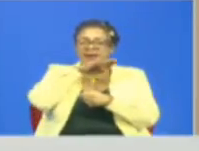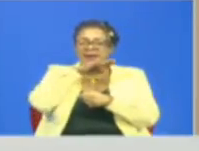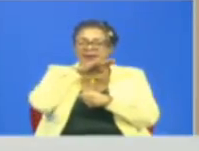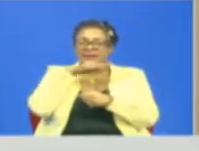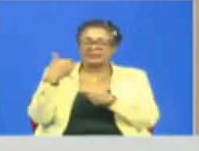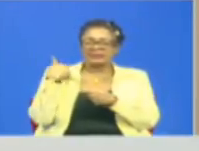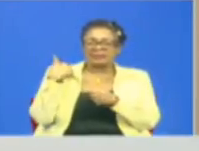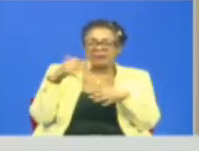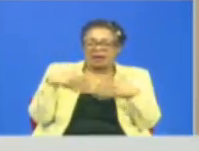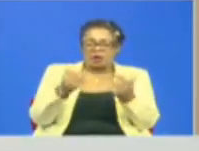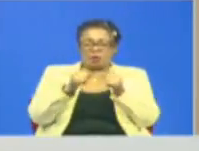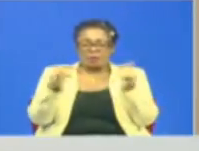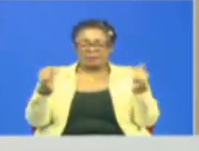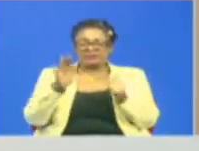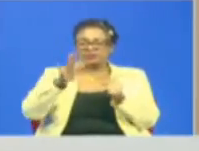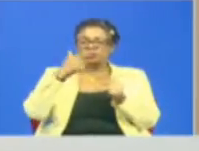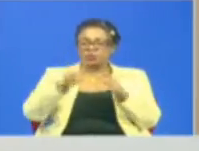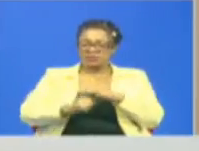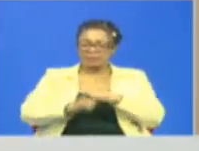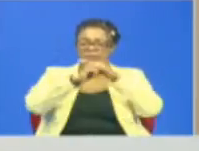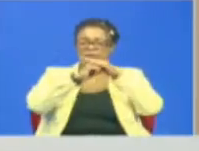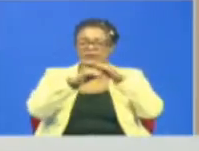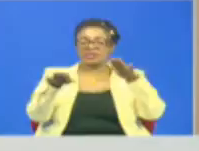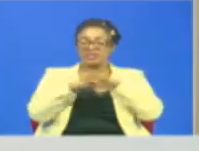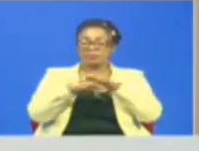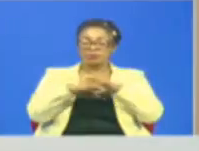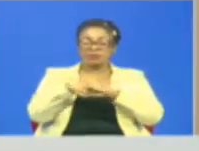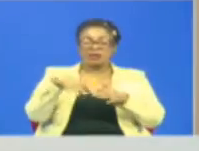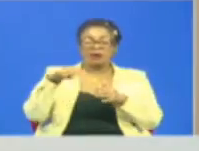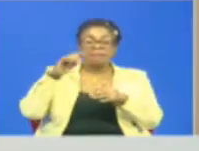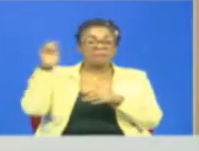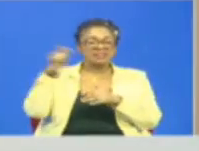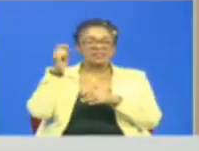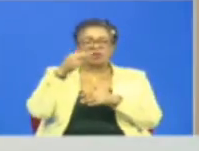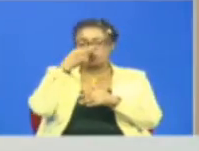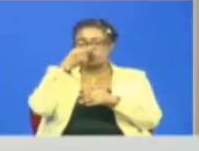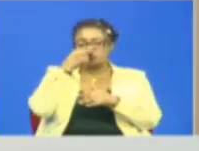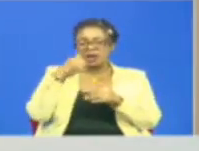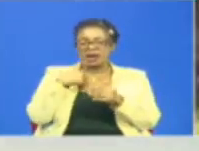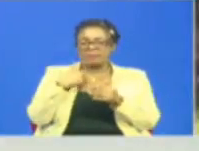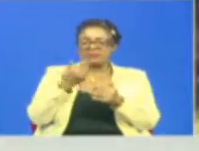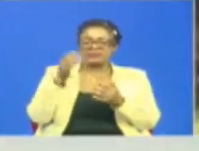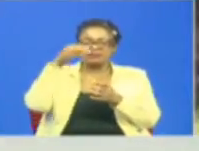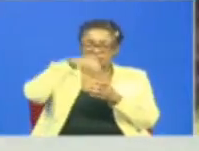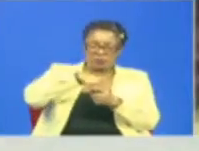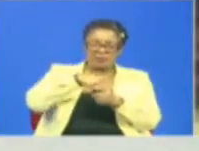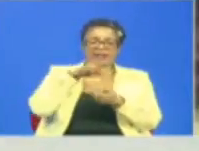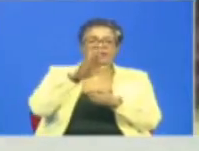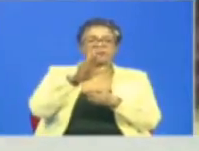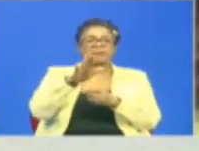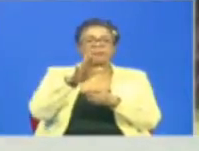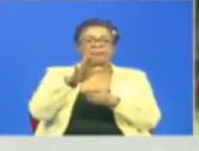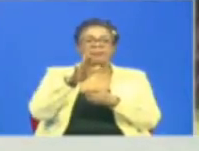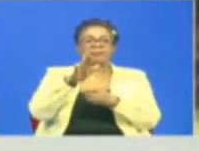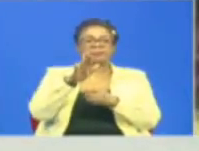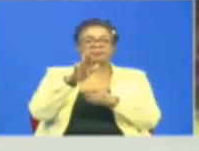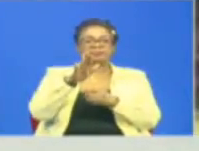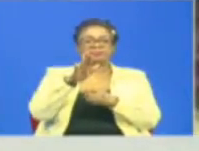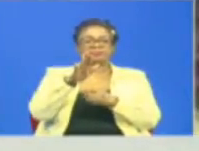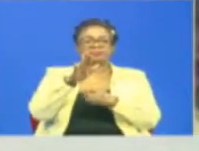and mostly those allied to Deputy President William Ruto have been painting him in the debate.